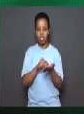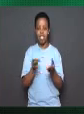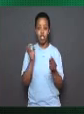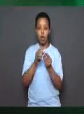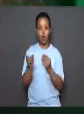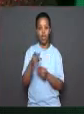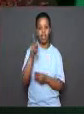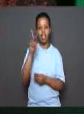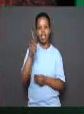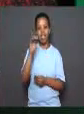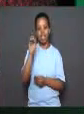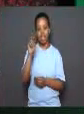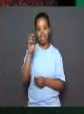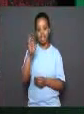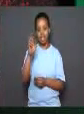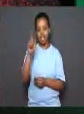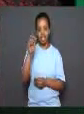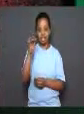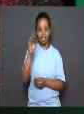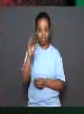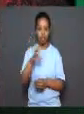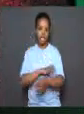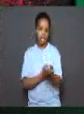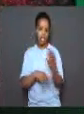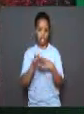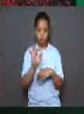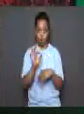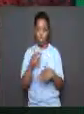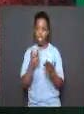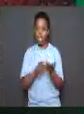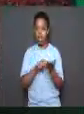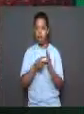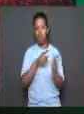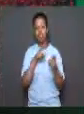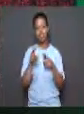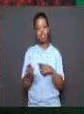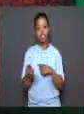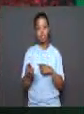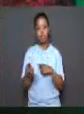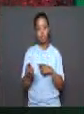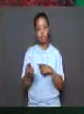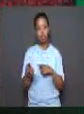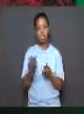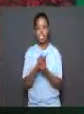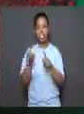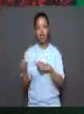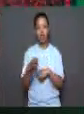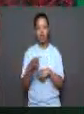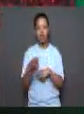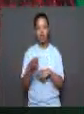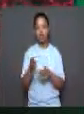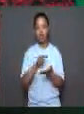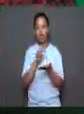energy. This means that free particles move around more